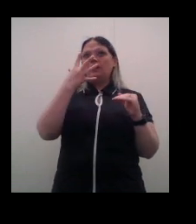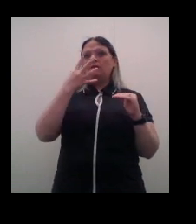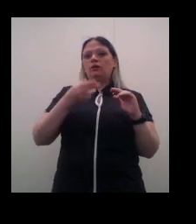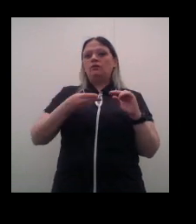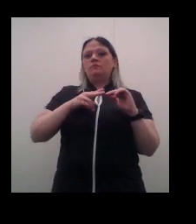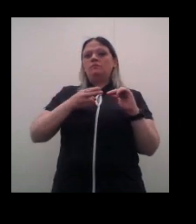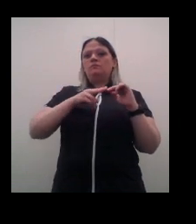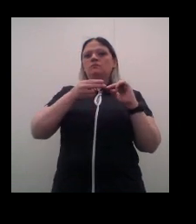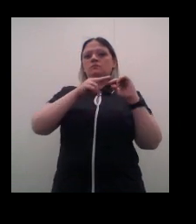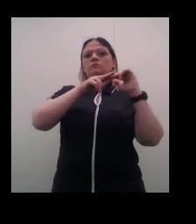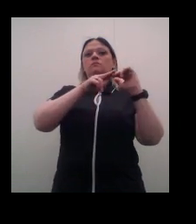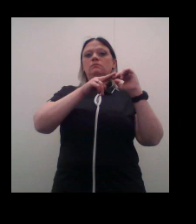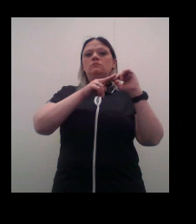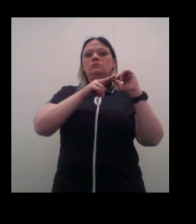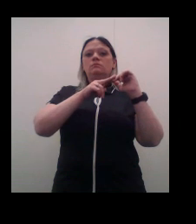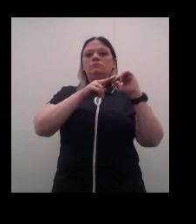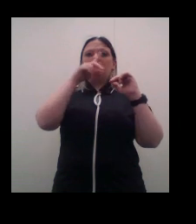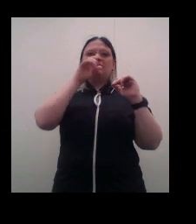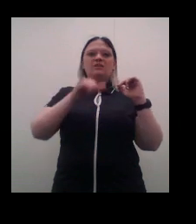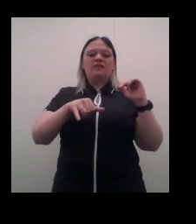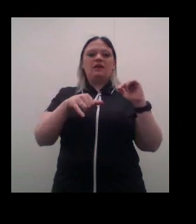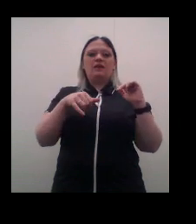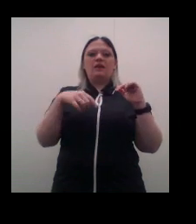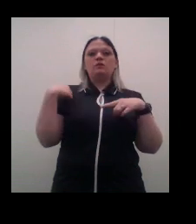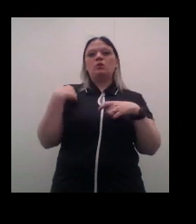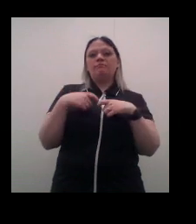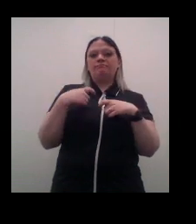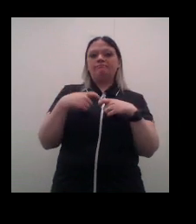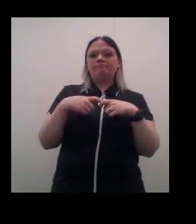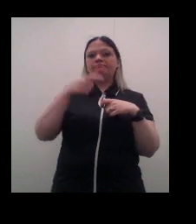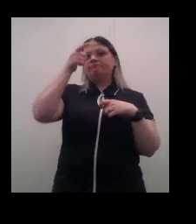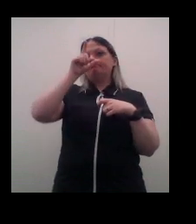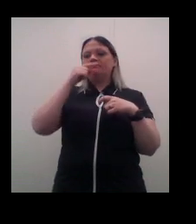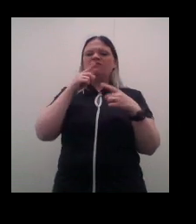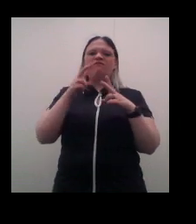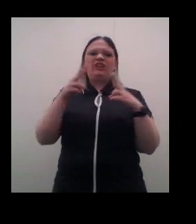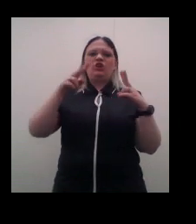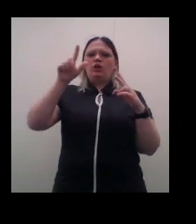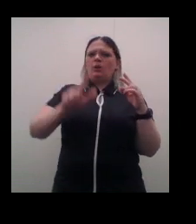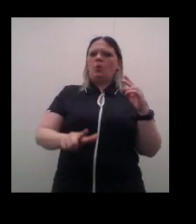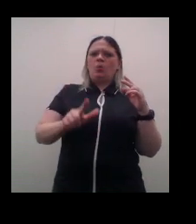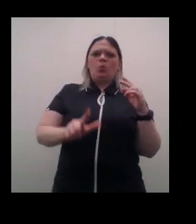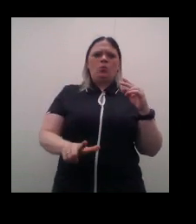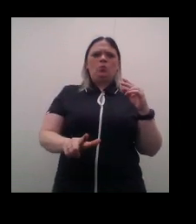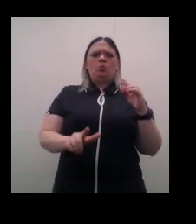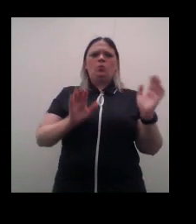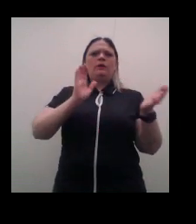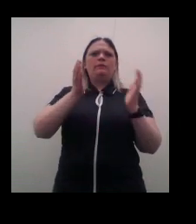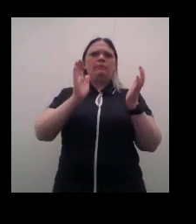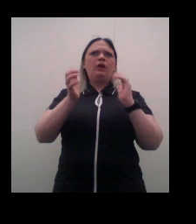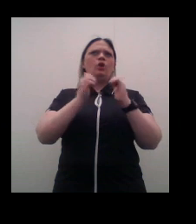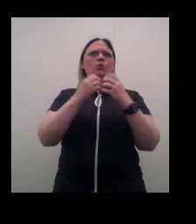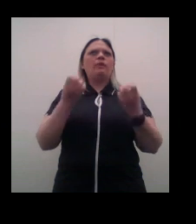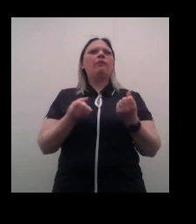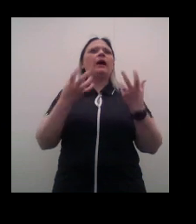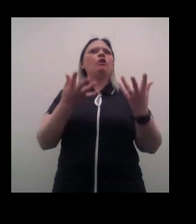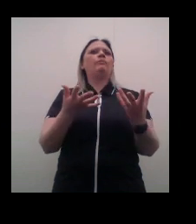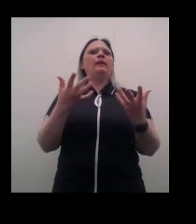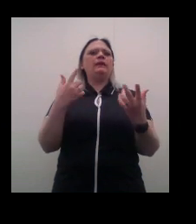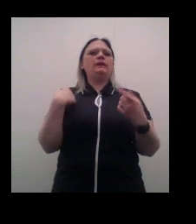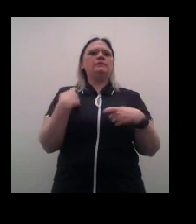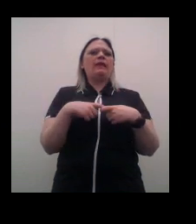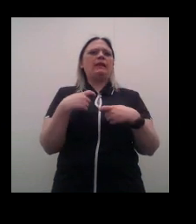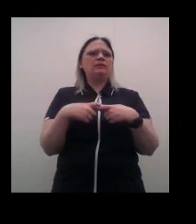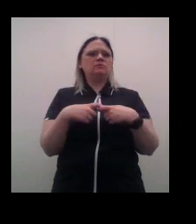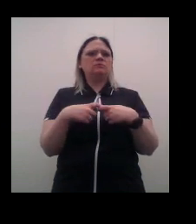back upwards as a result of that. Hispanic or Latino is very low compared to the amount of Hispanic and